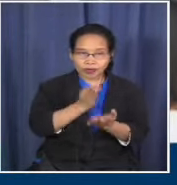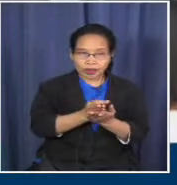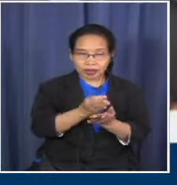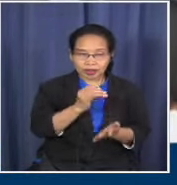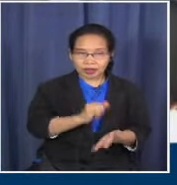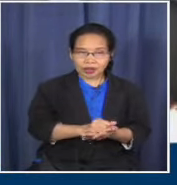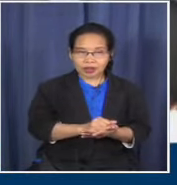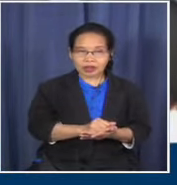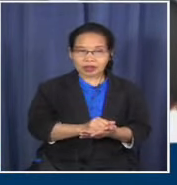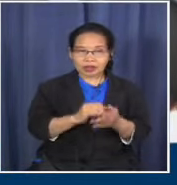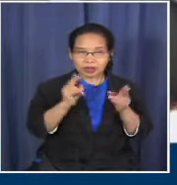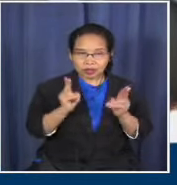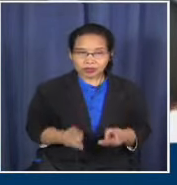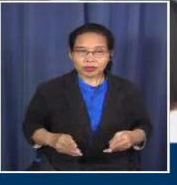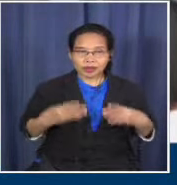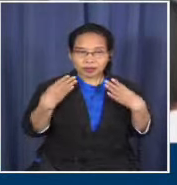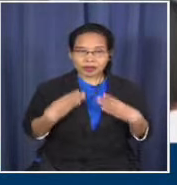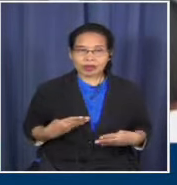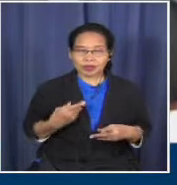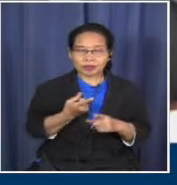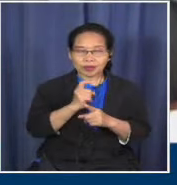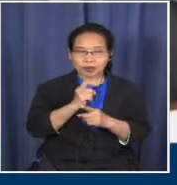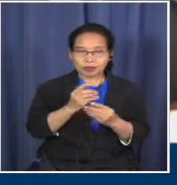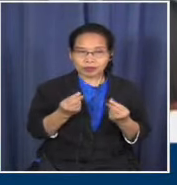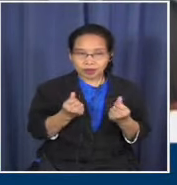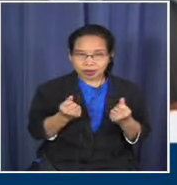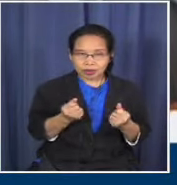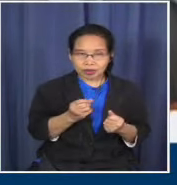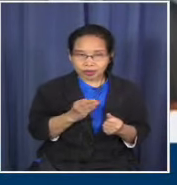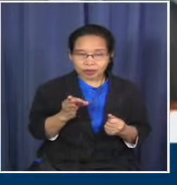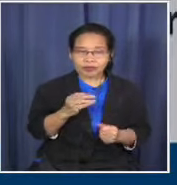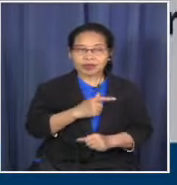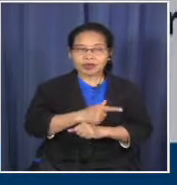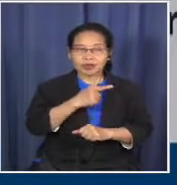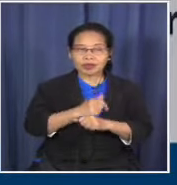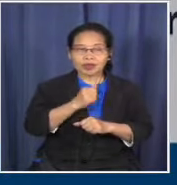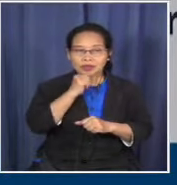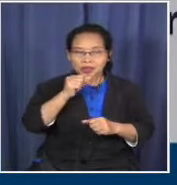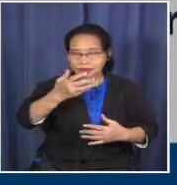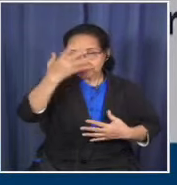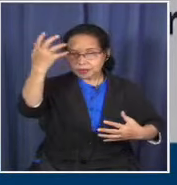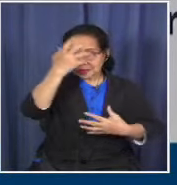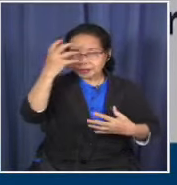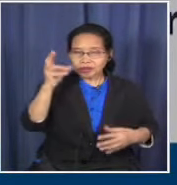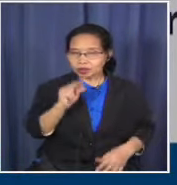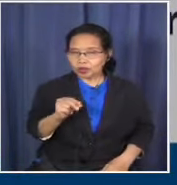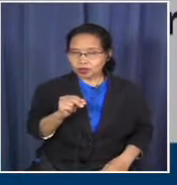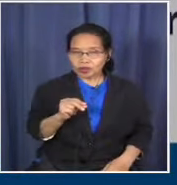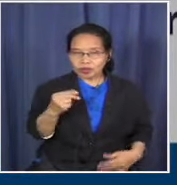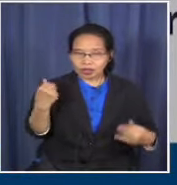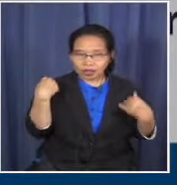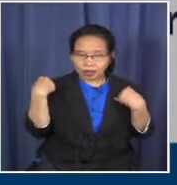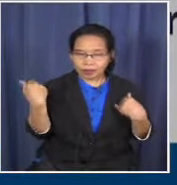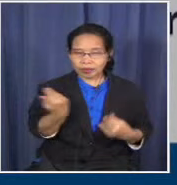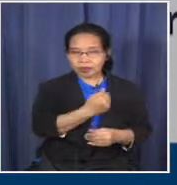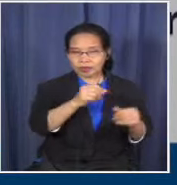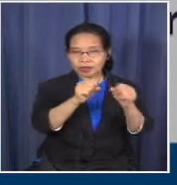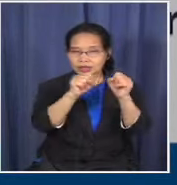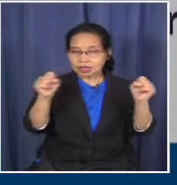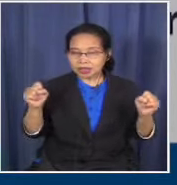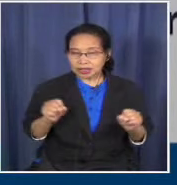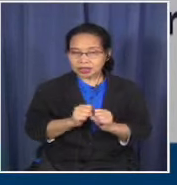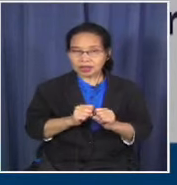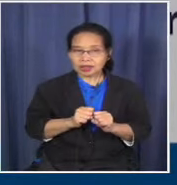It is a very conclusive fact that the human body came from the dust of the ground and not from